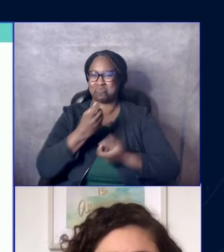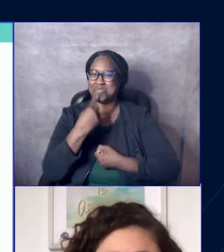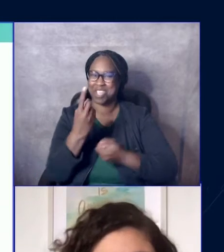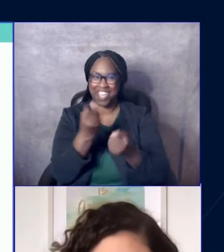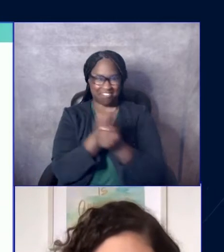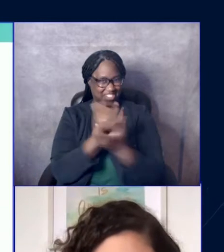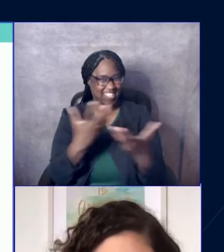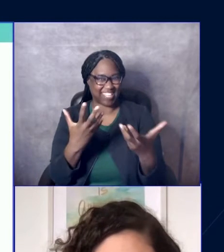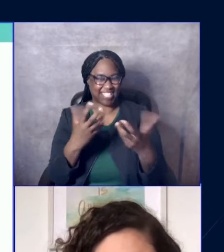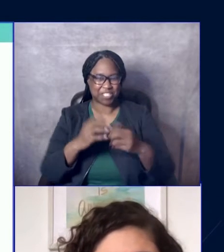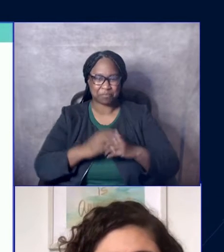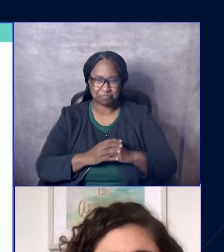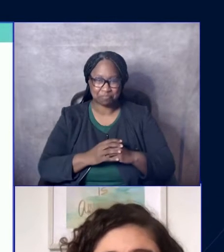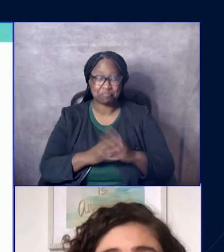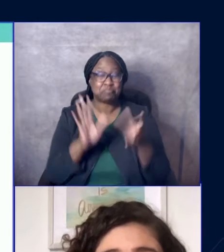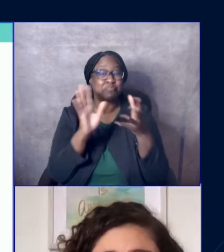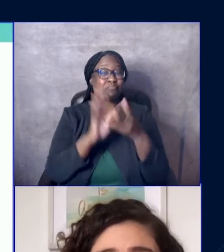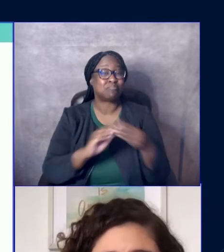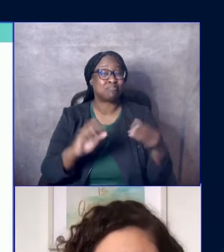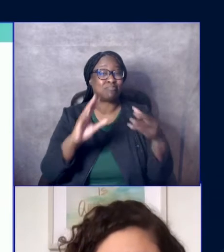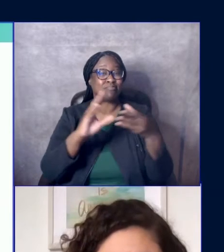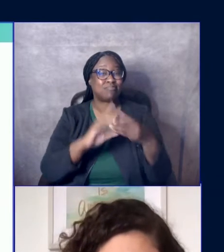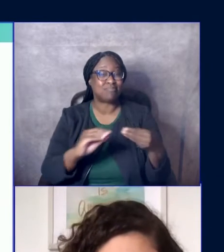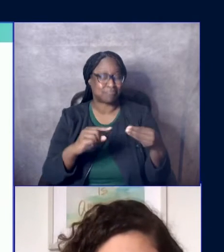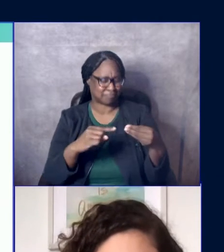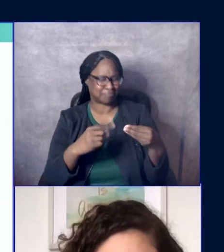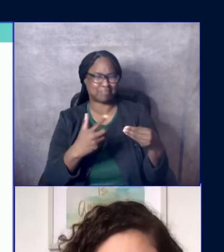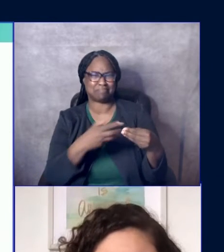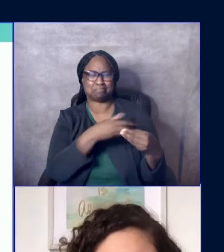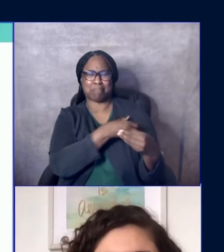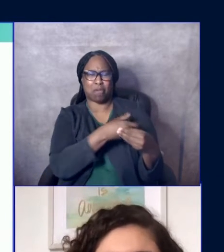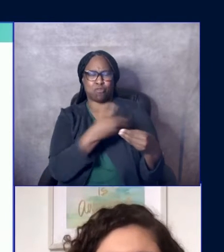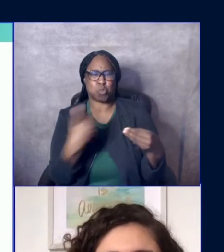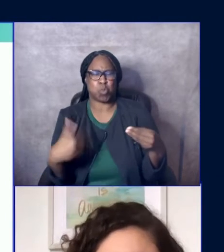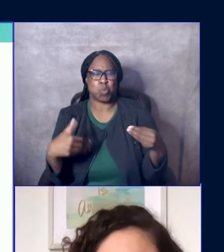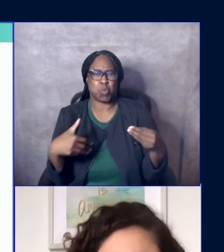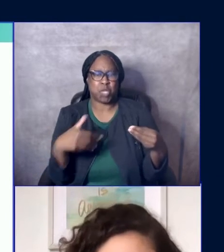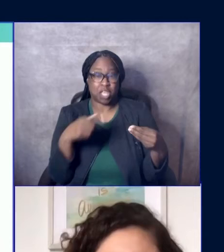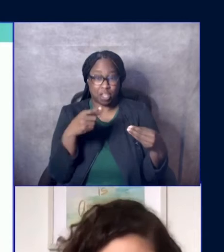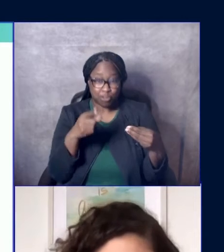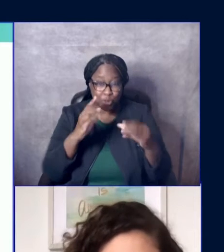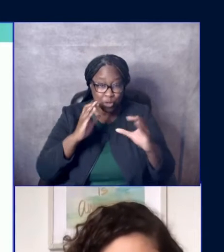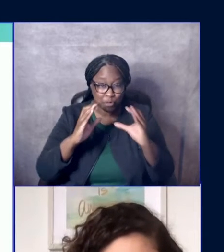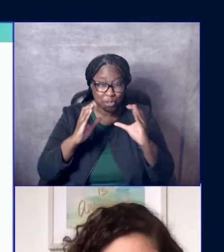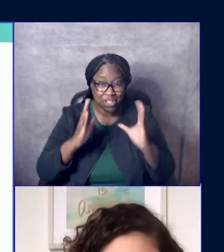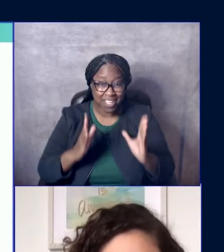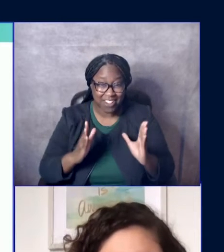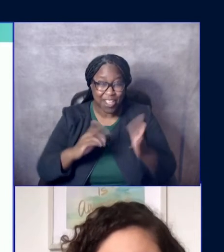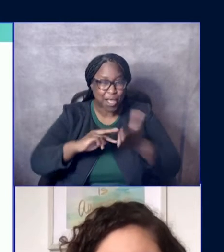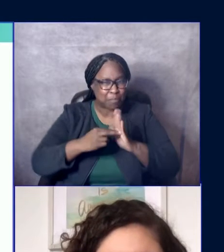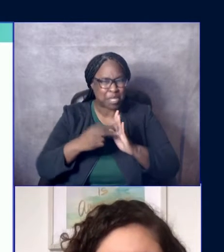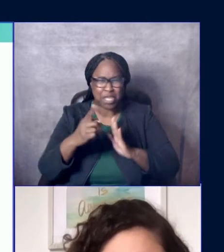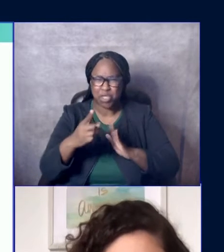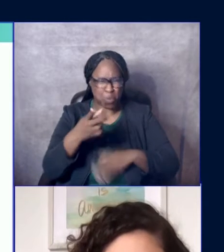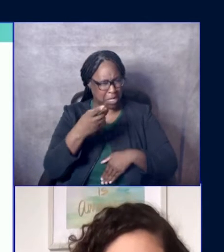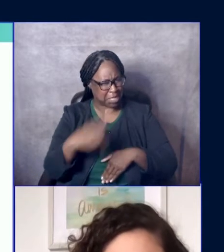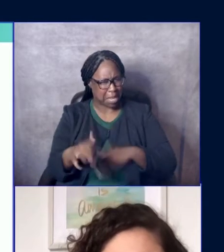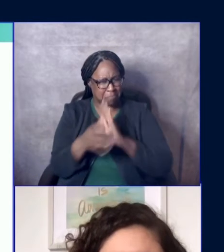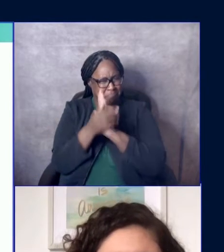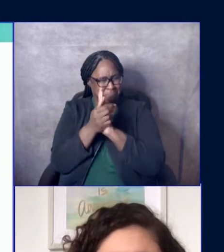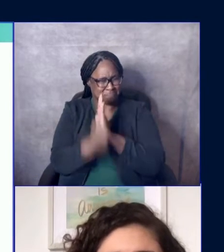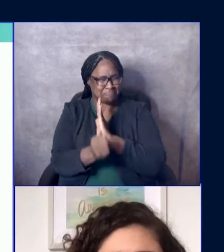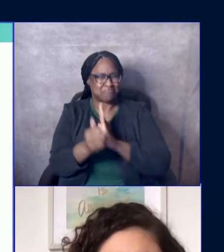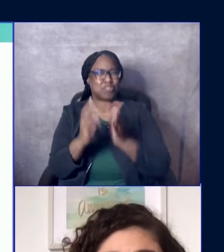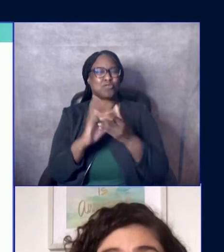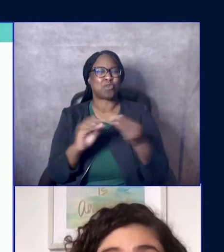Storytelling is power. At the core of who you are as a communicator is you're a damn good storyteller. So use that superpower to